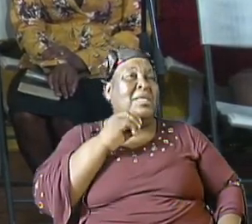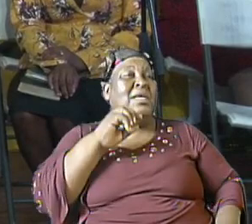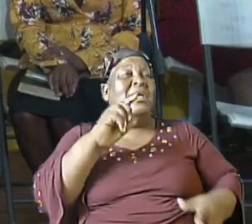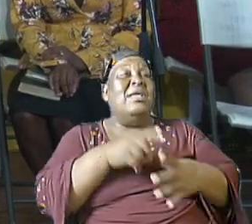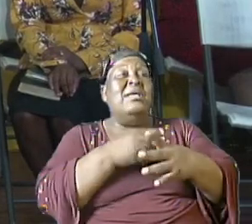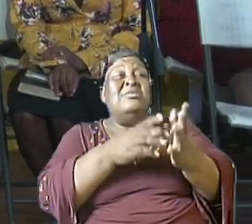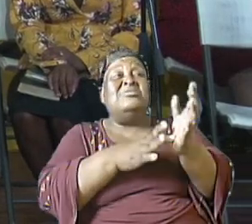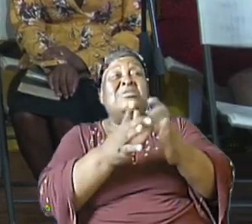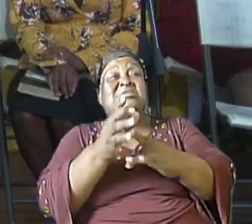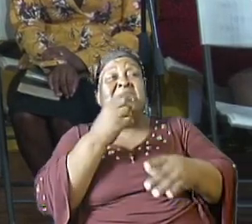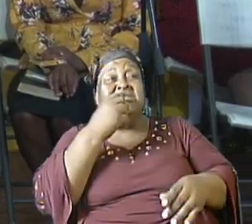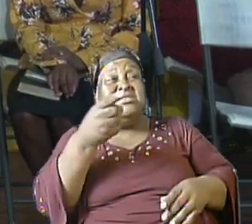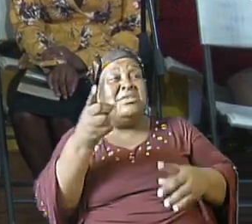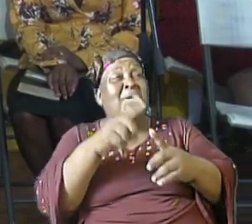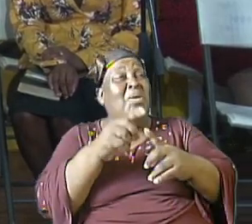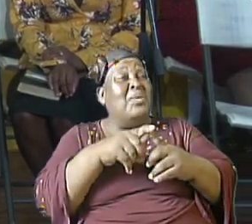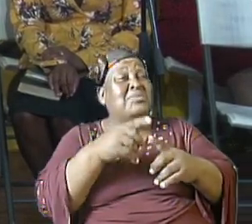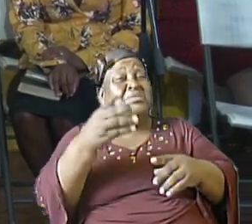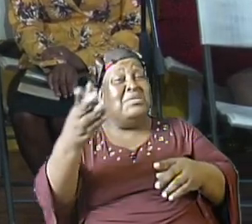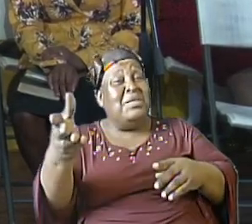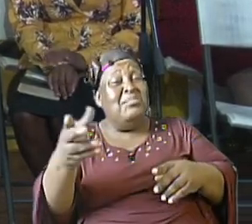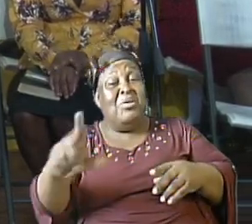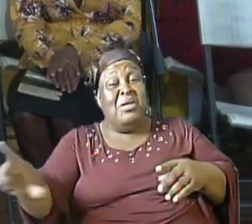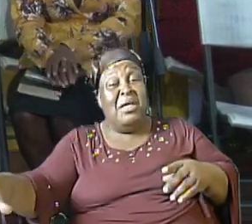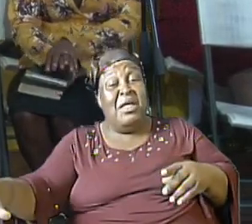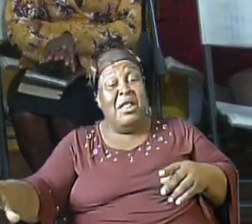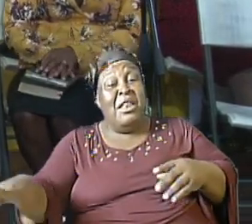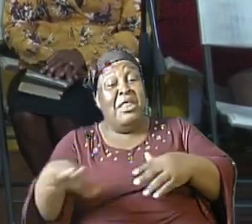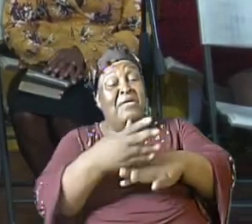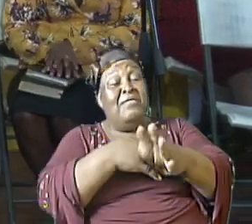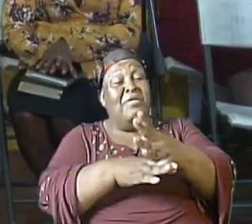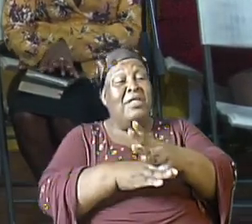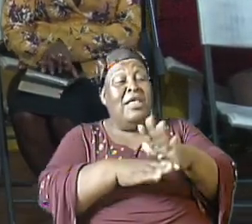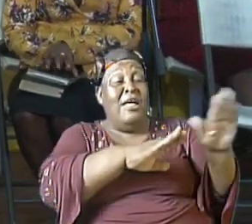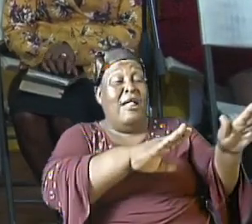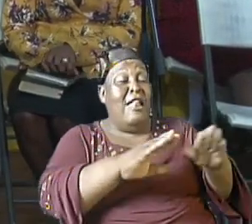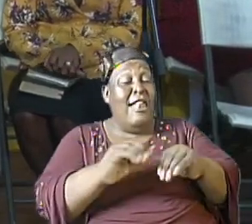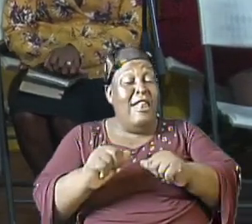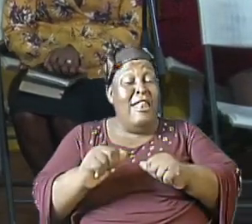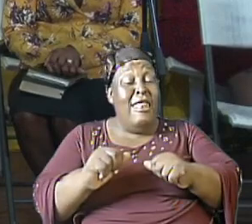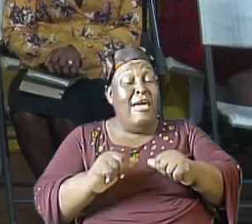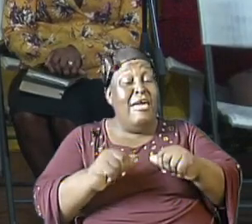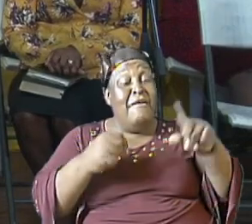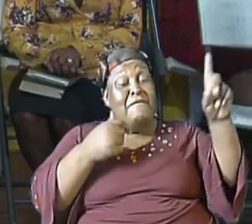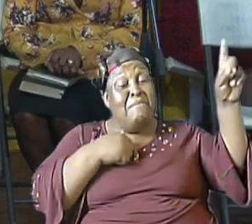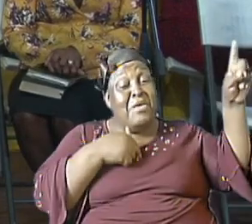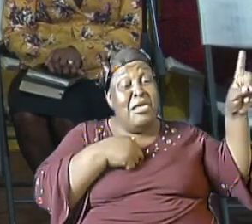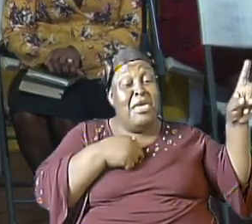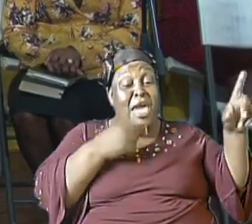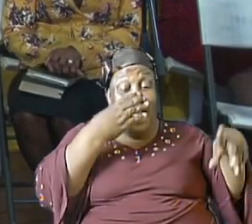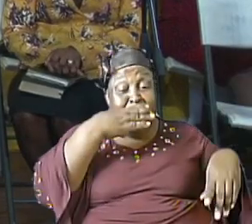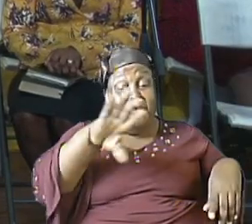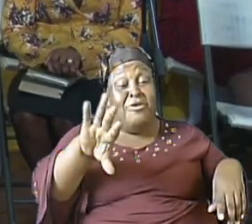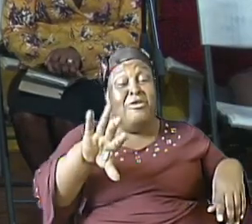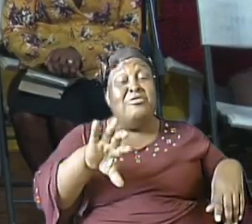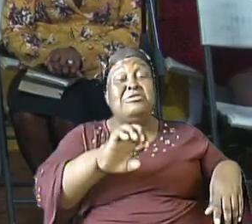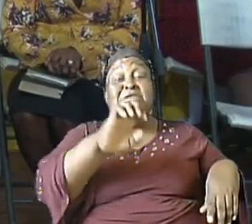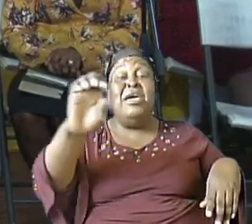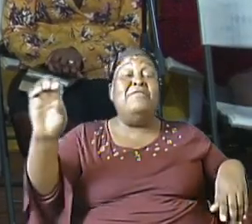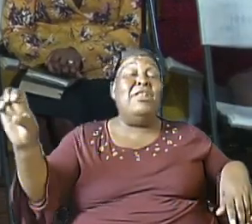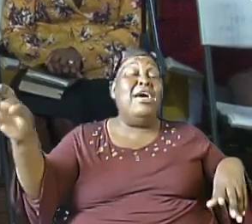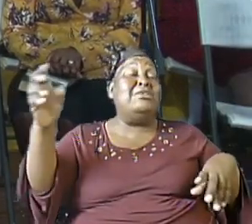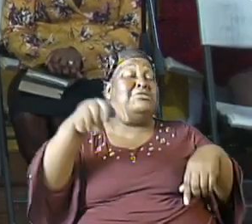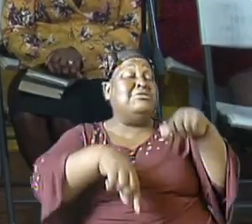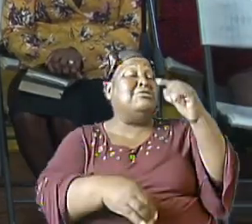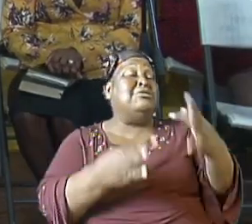Matthew 25:41. Then shall he say also unto them on the left hand, depart from me, ye cursed, into everlasting fire,